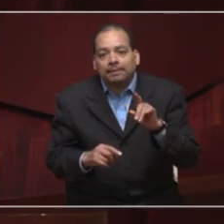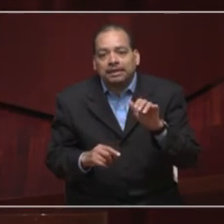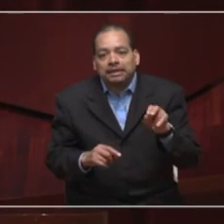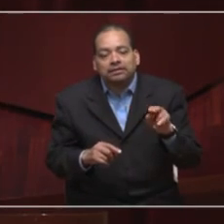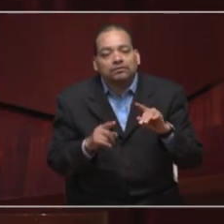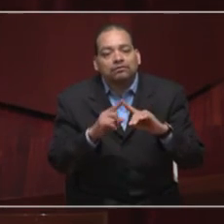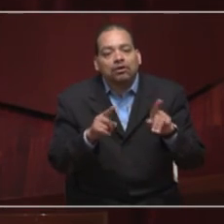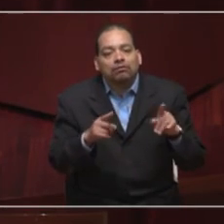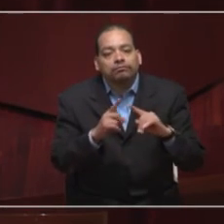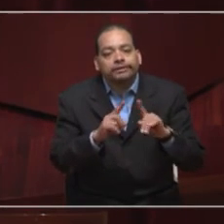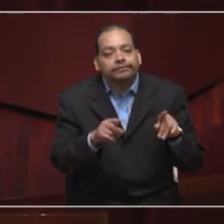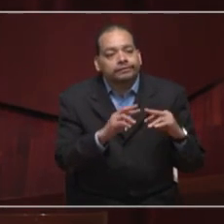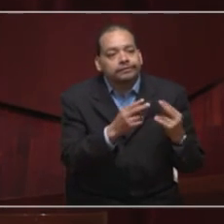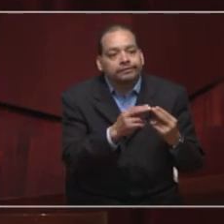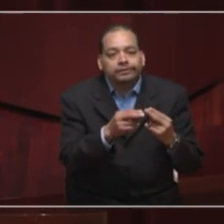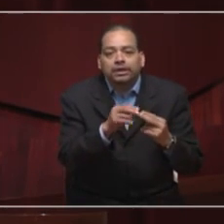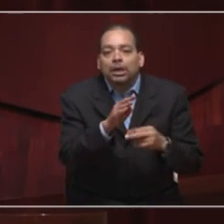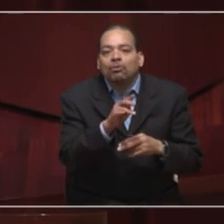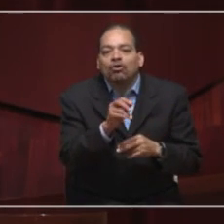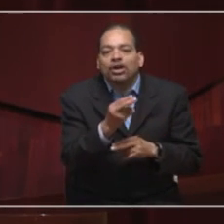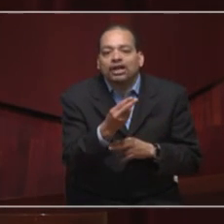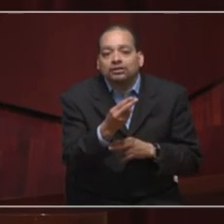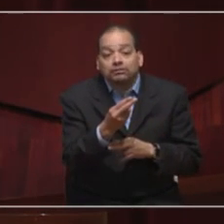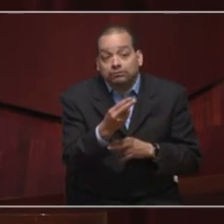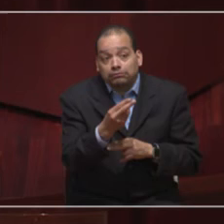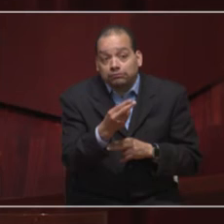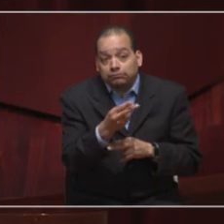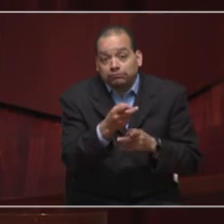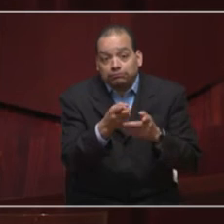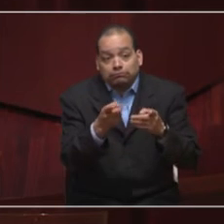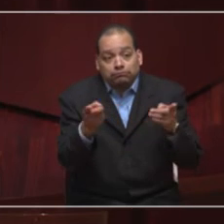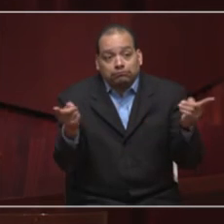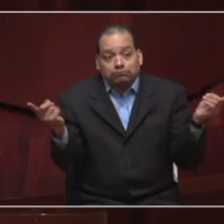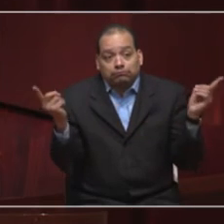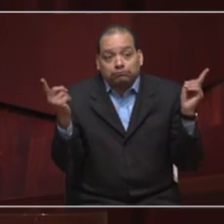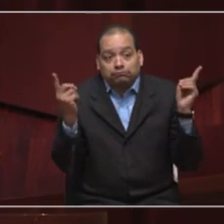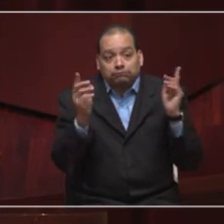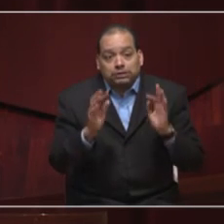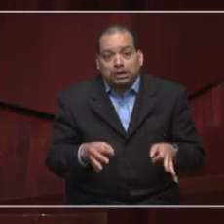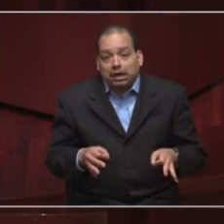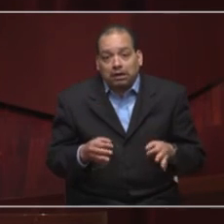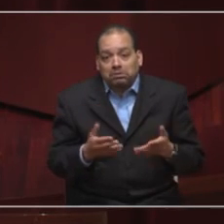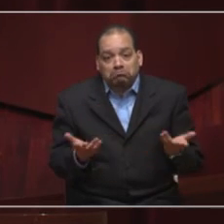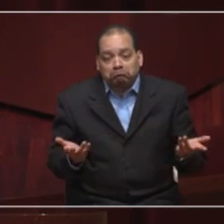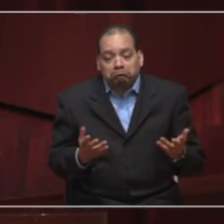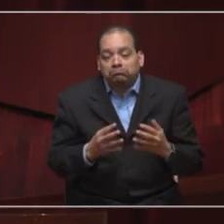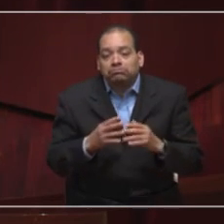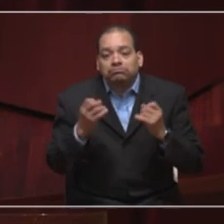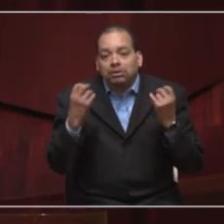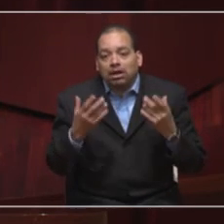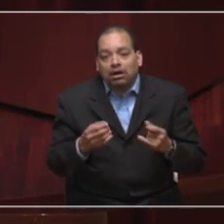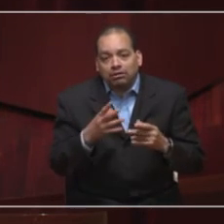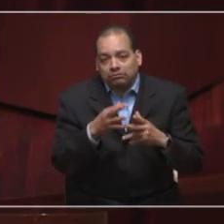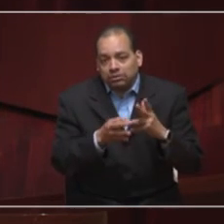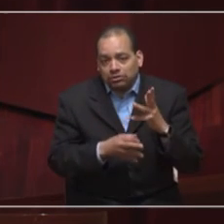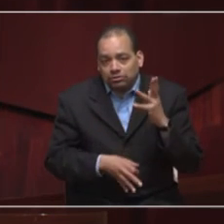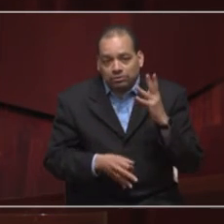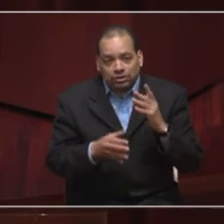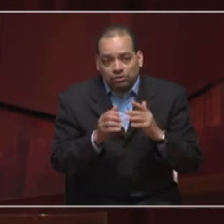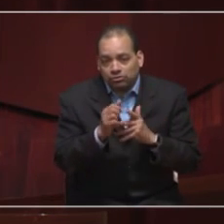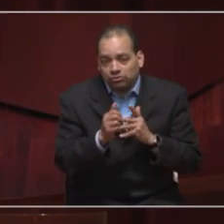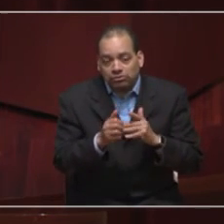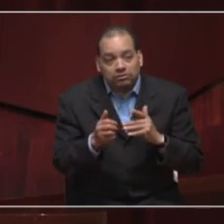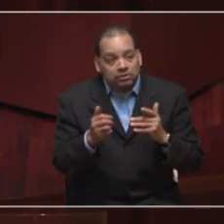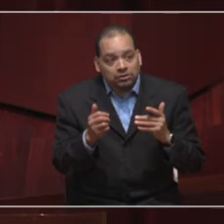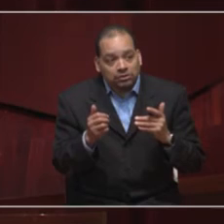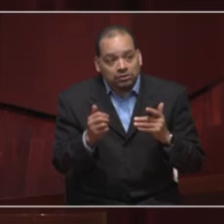levels across your agency? Completely up to you. So there's a lot of customization that we can discuss during that meeting. You don't have to give